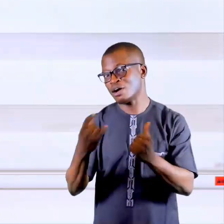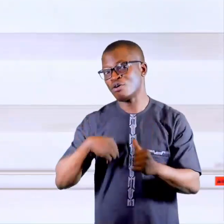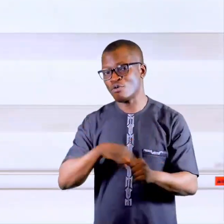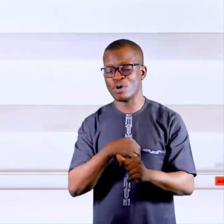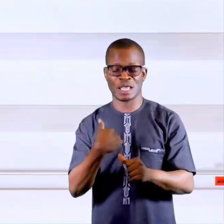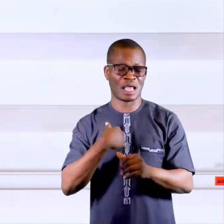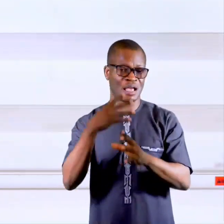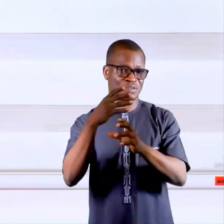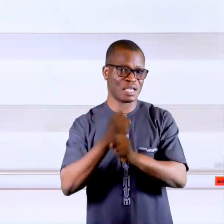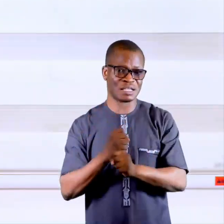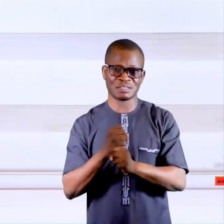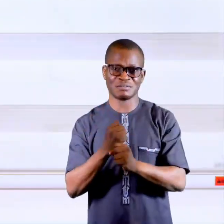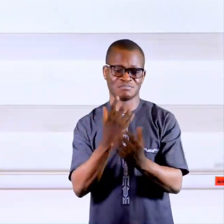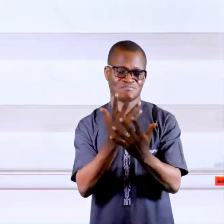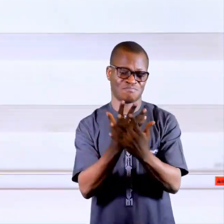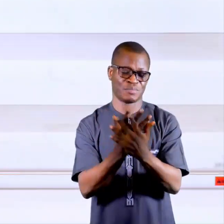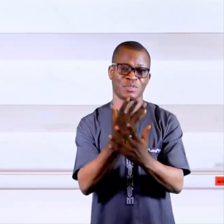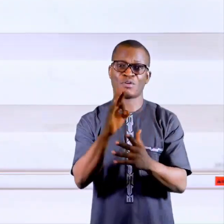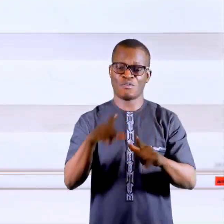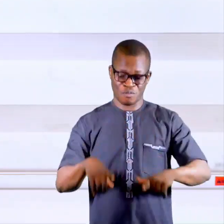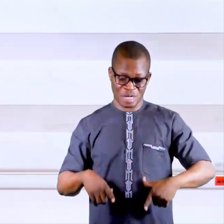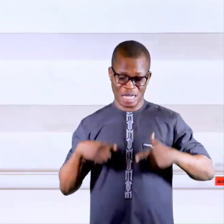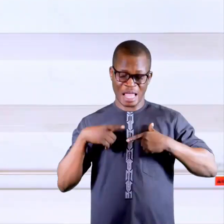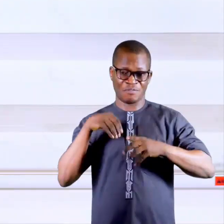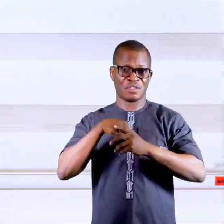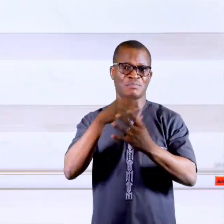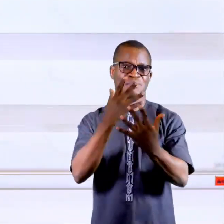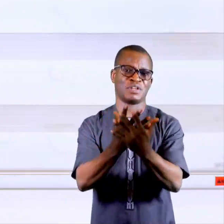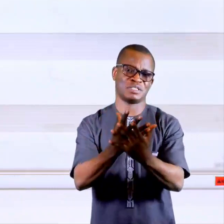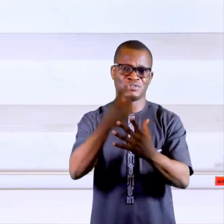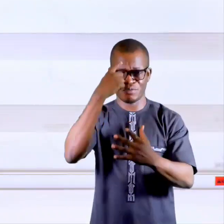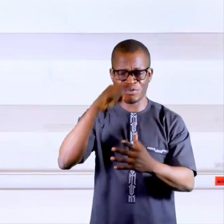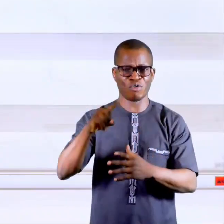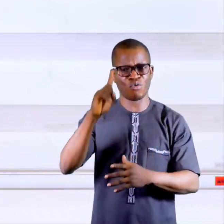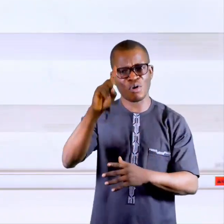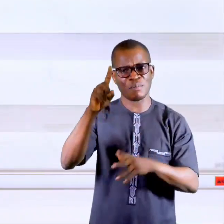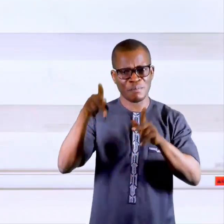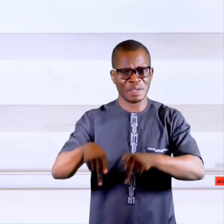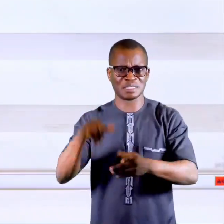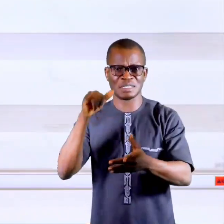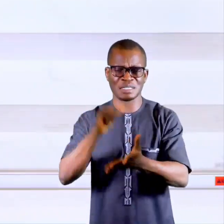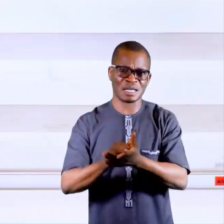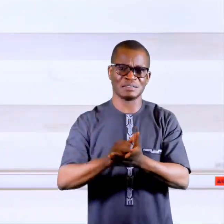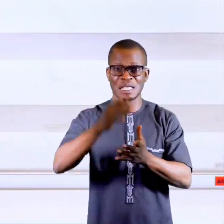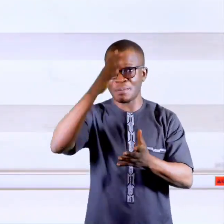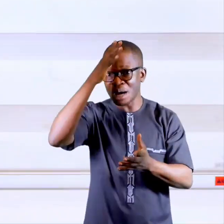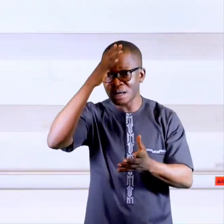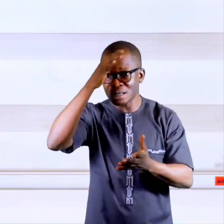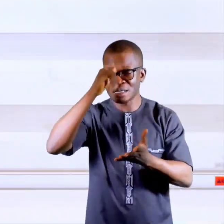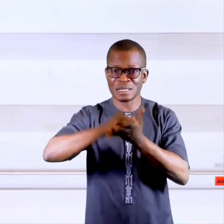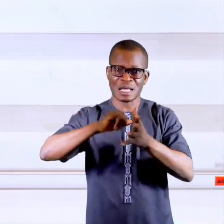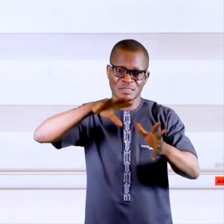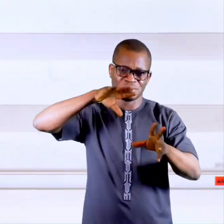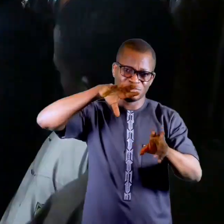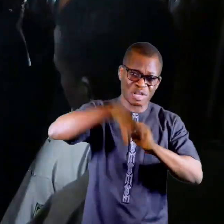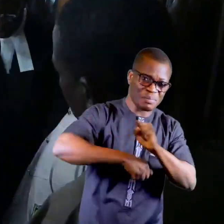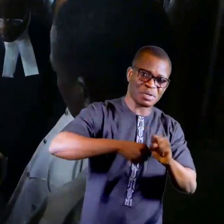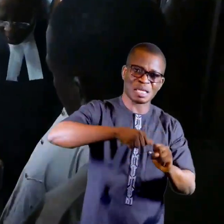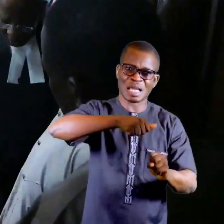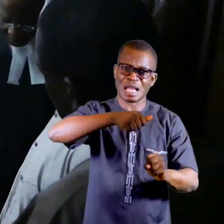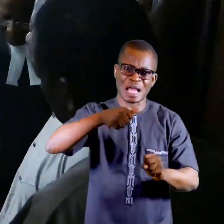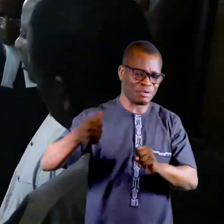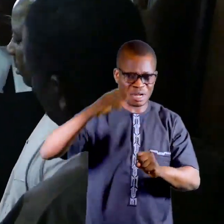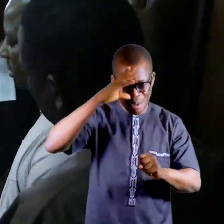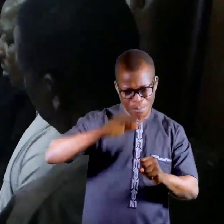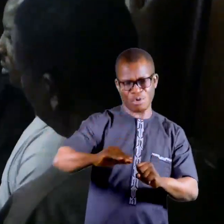a conviction of life imprisonment for somebody that sodomized a child. So that is to show you how serious